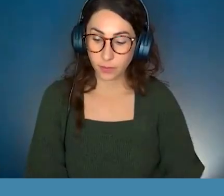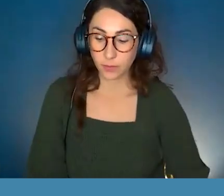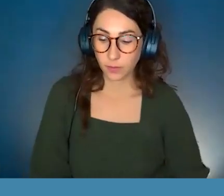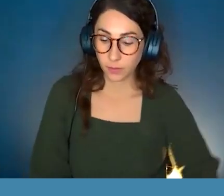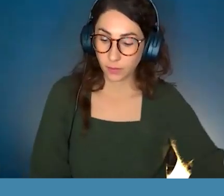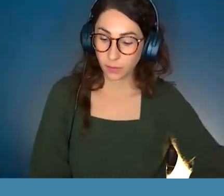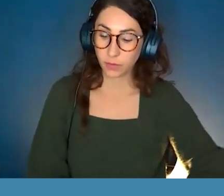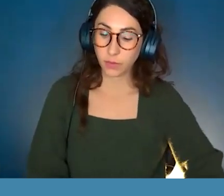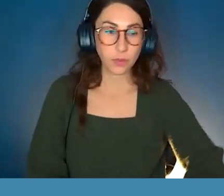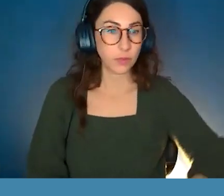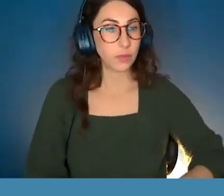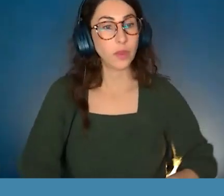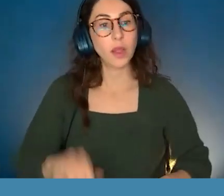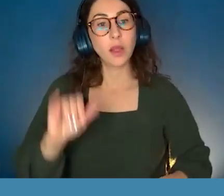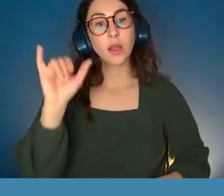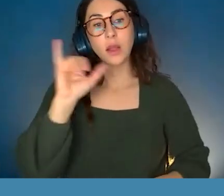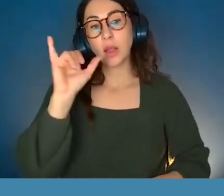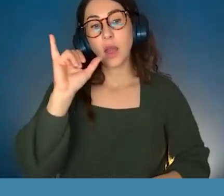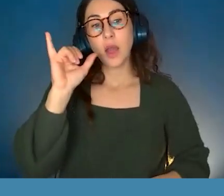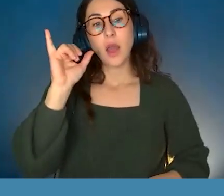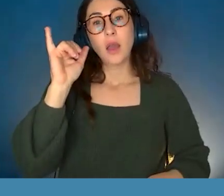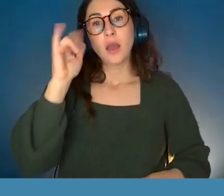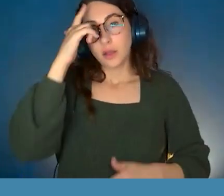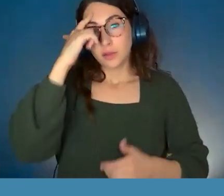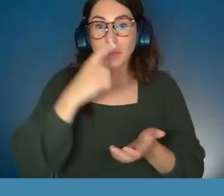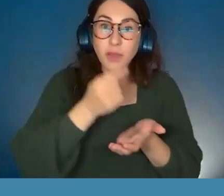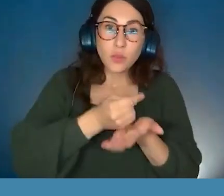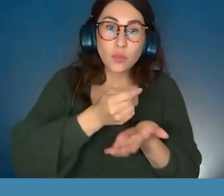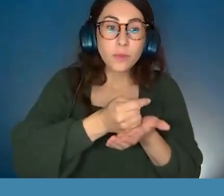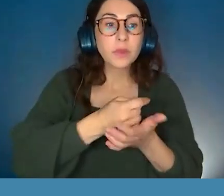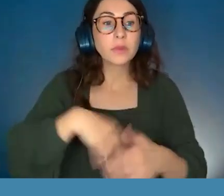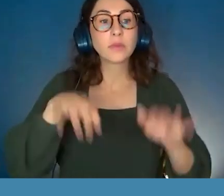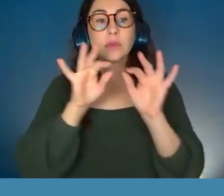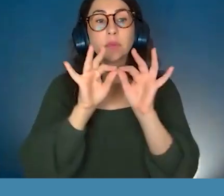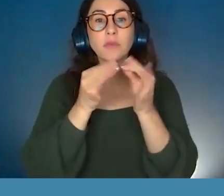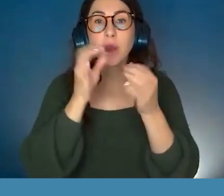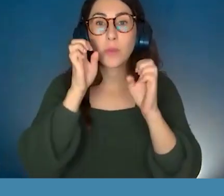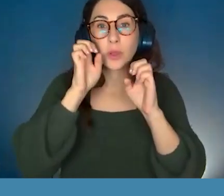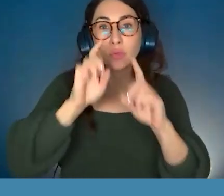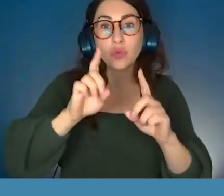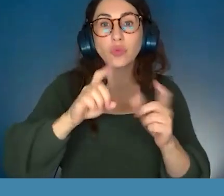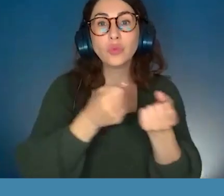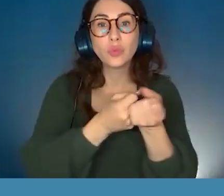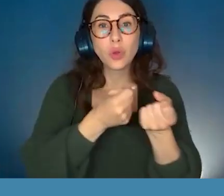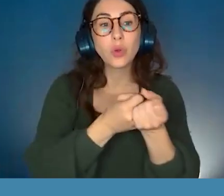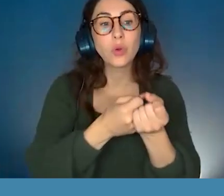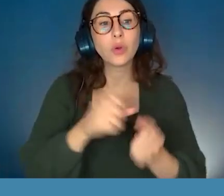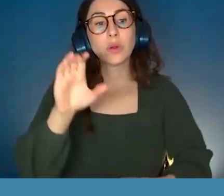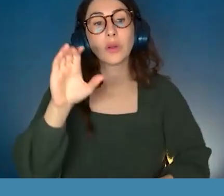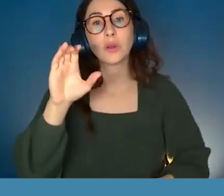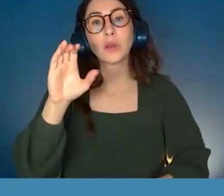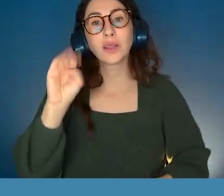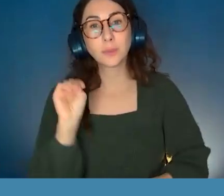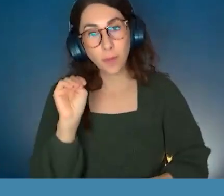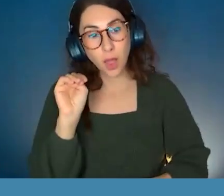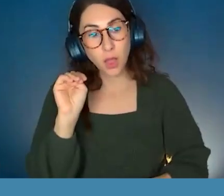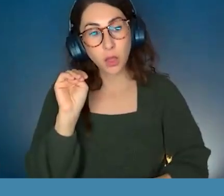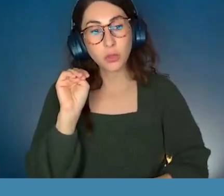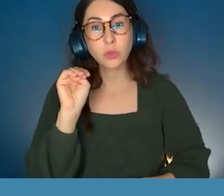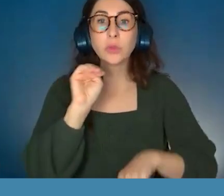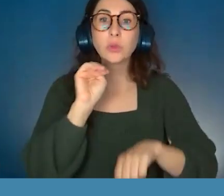include things like psychotherapy, family education and support, case management, work education, or work